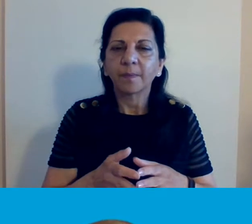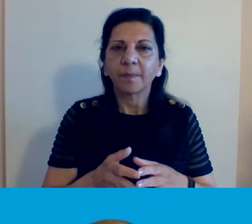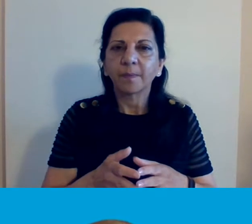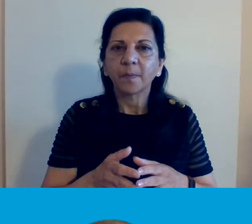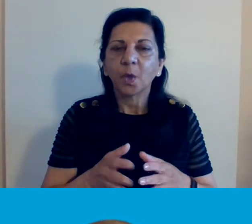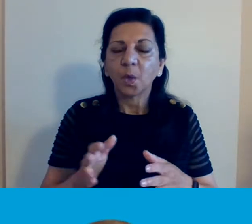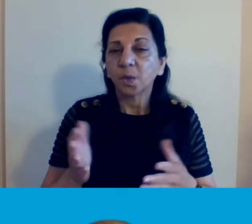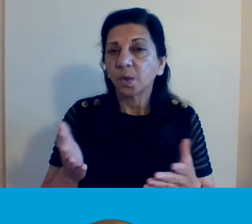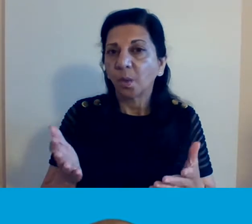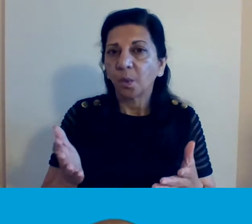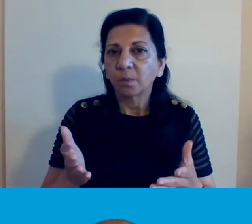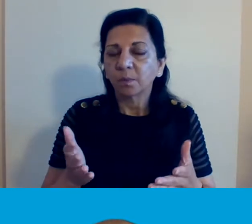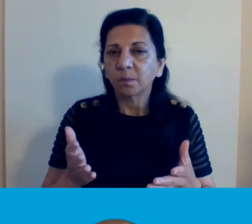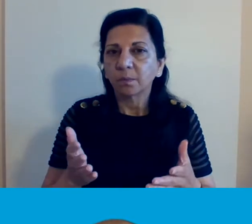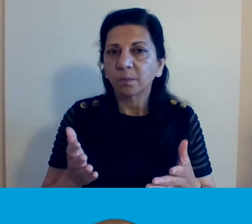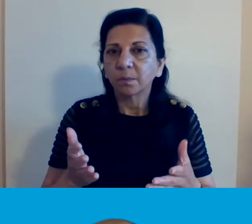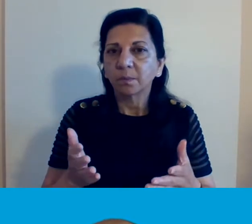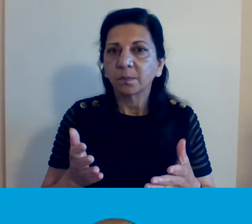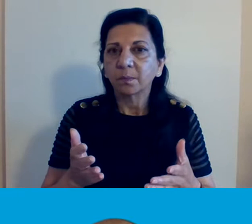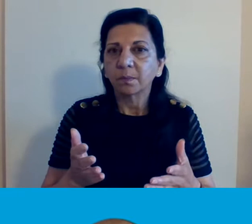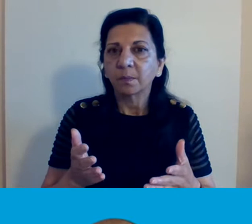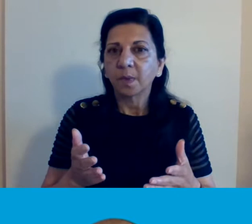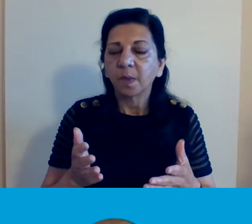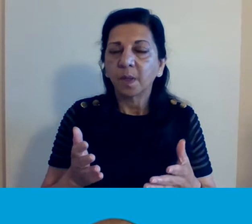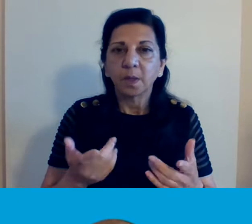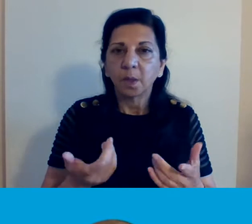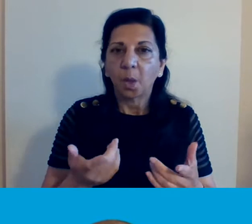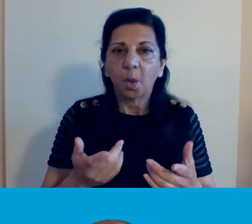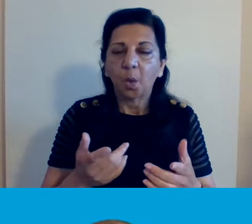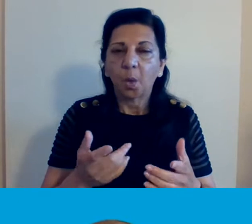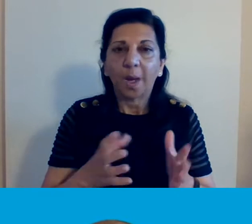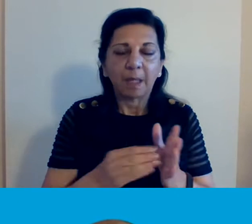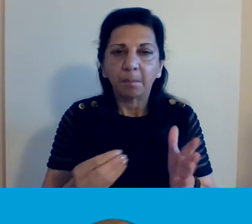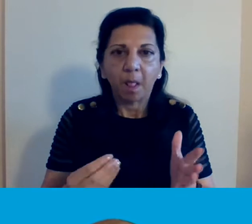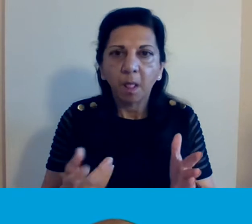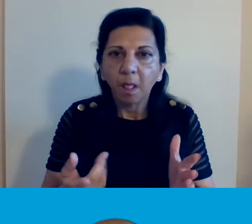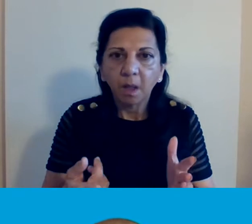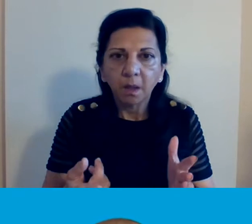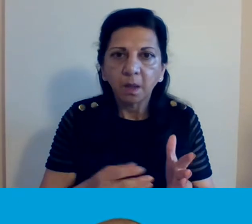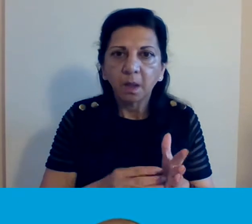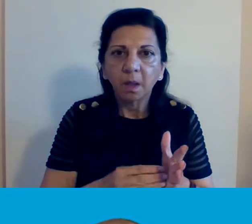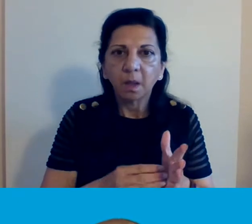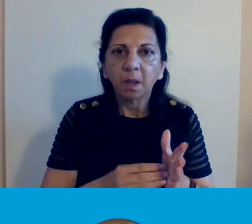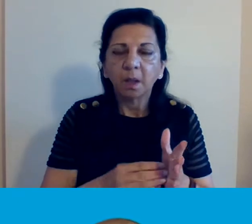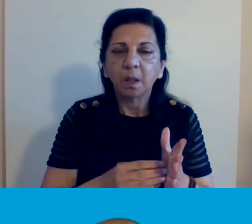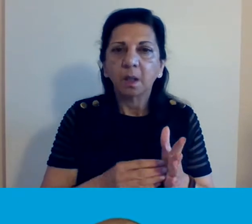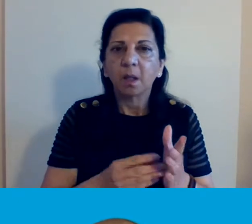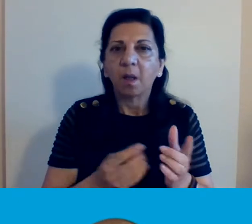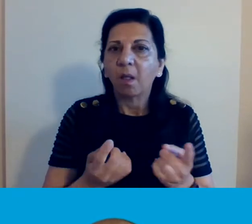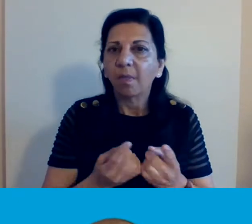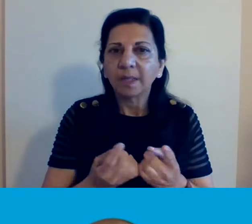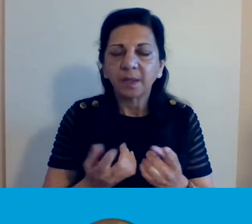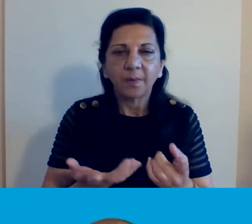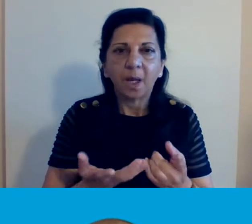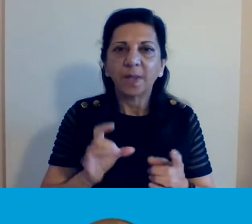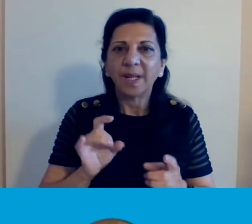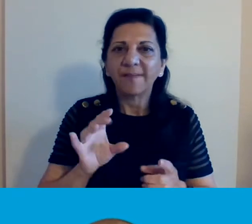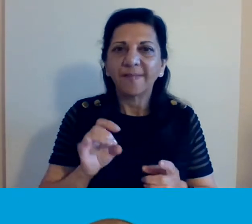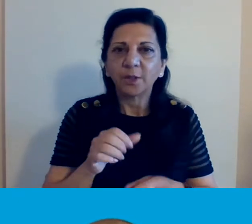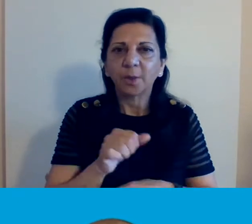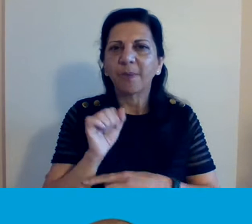provider or GP practices. So, for example, issues around infection prevention and